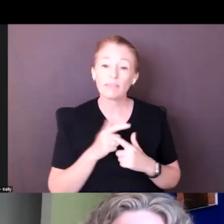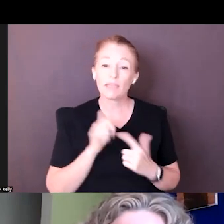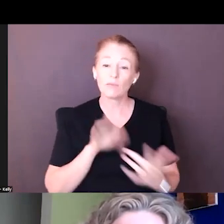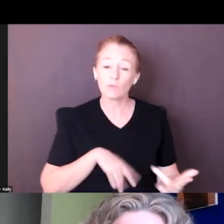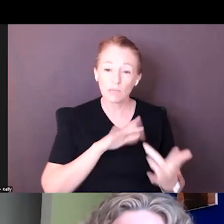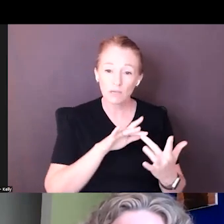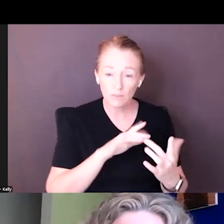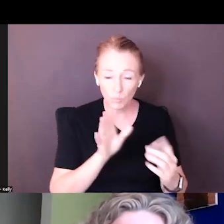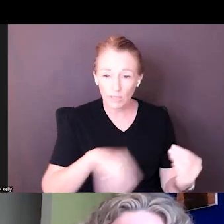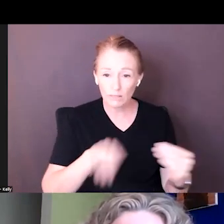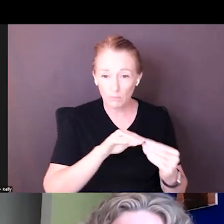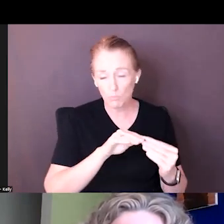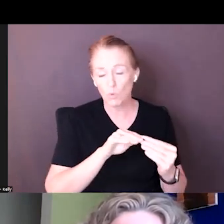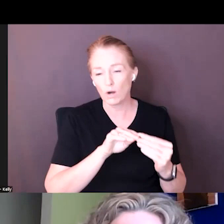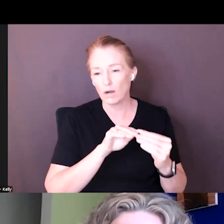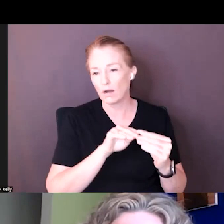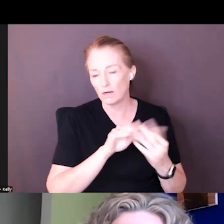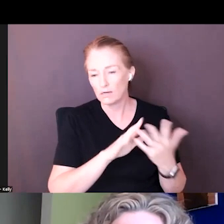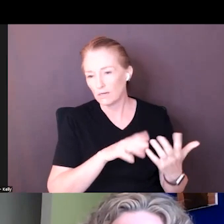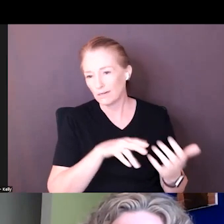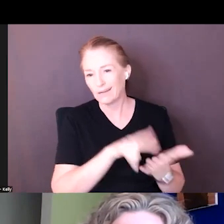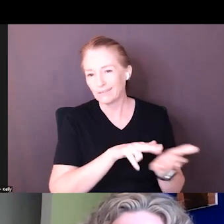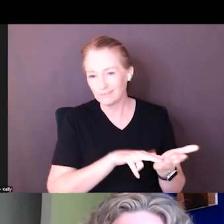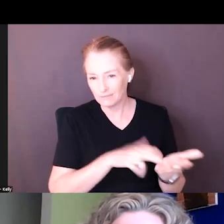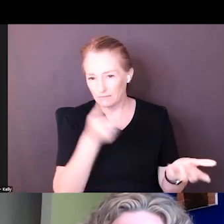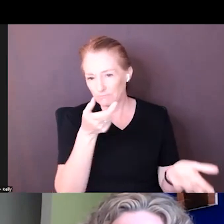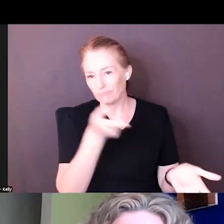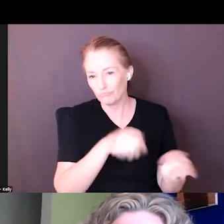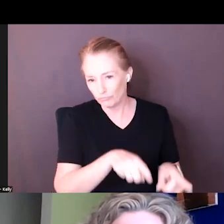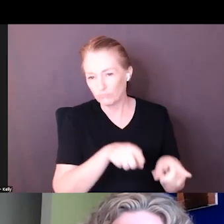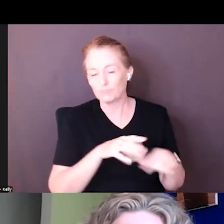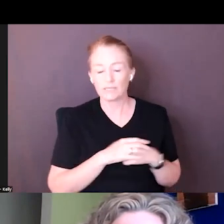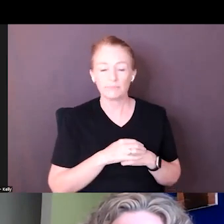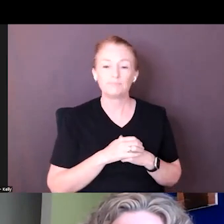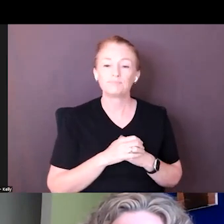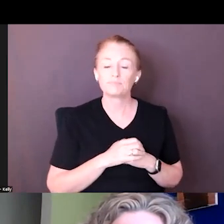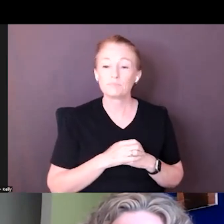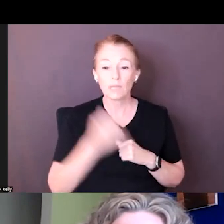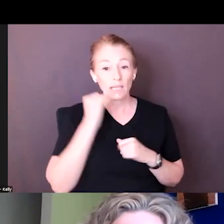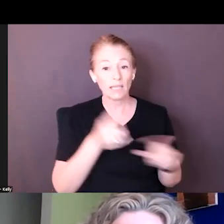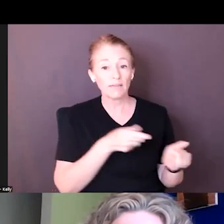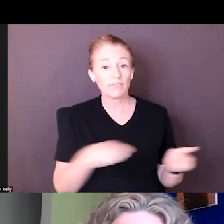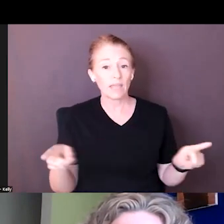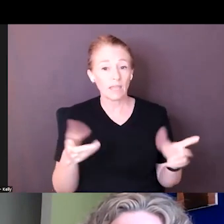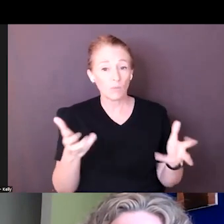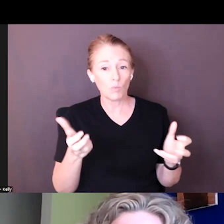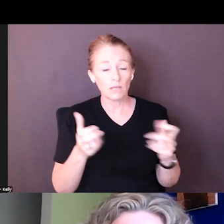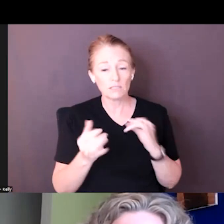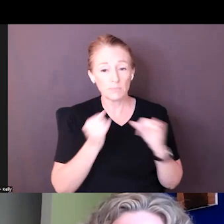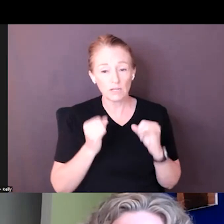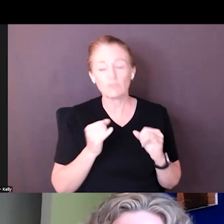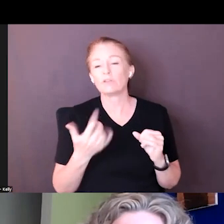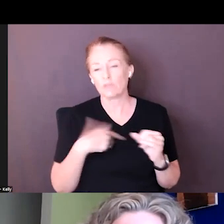greater detail. And if people want to be interviewed, they're interviewed. The data on these interviews, I don't have results yet, but I can